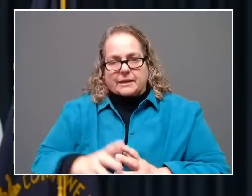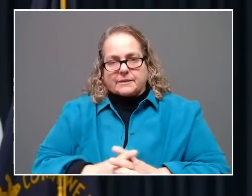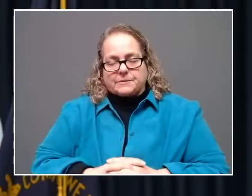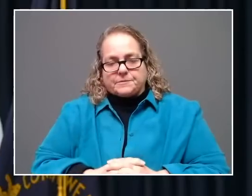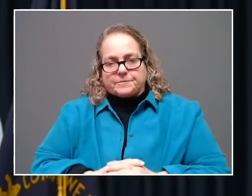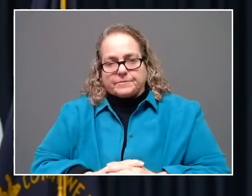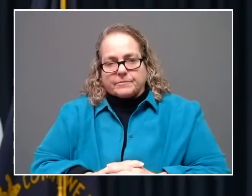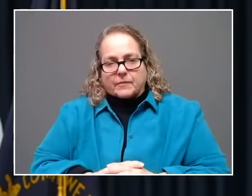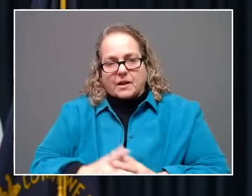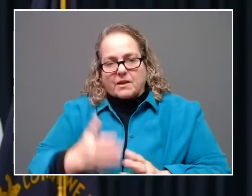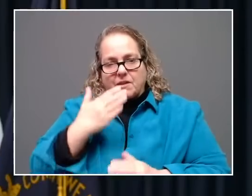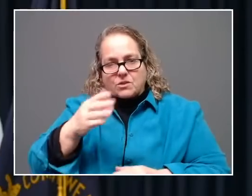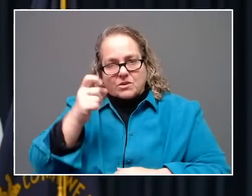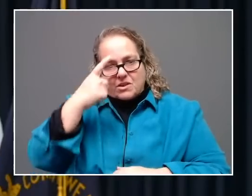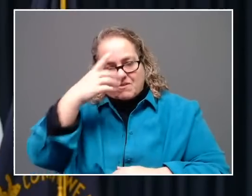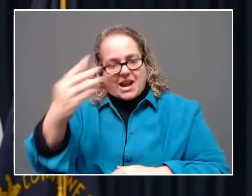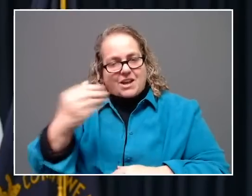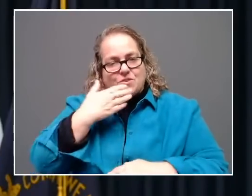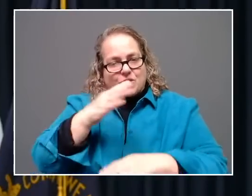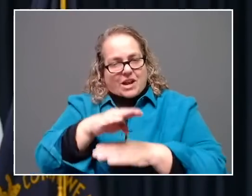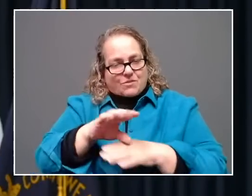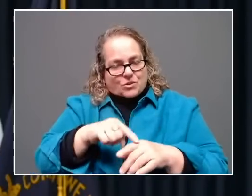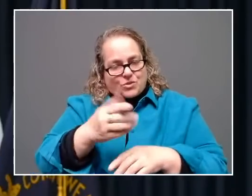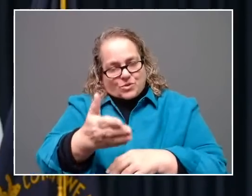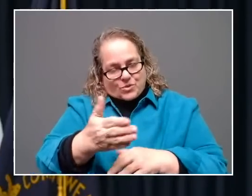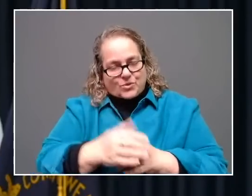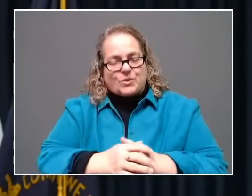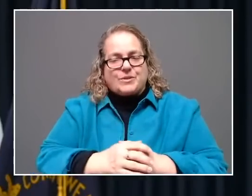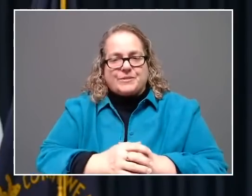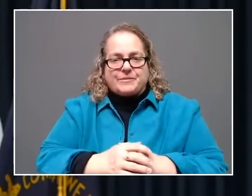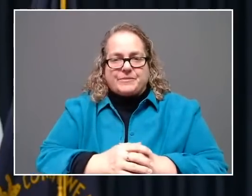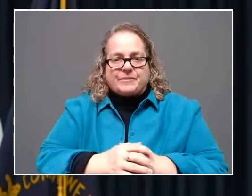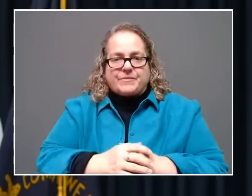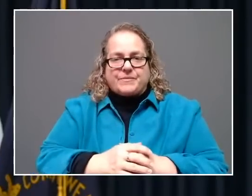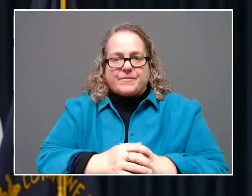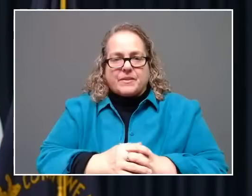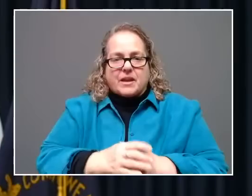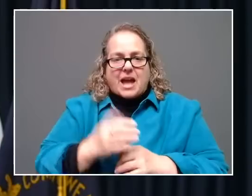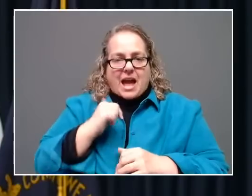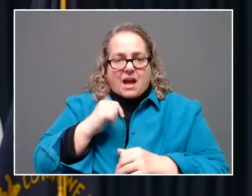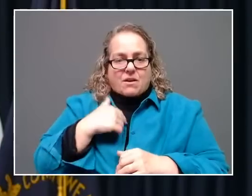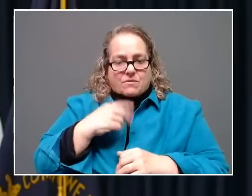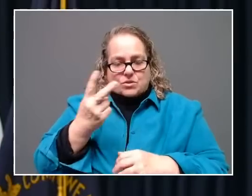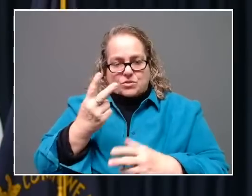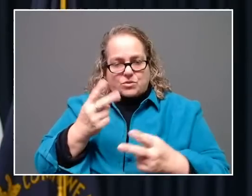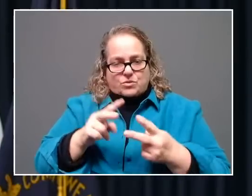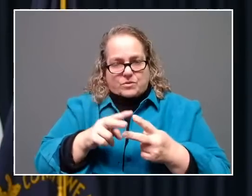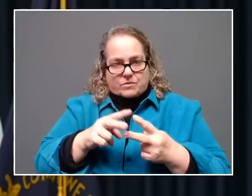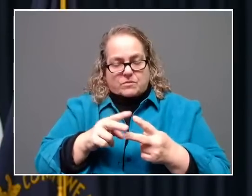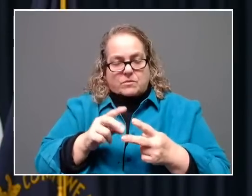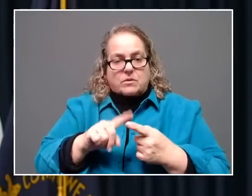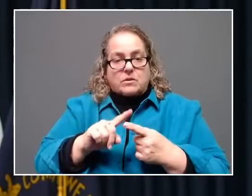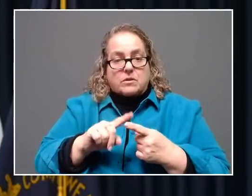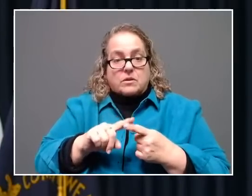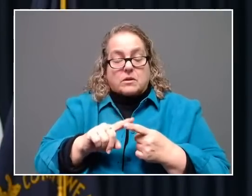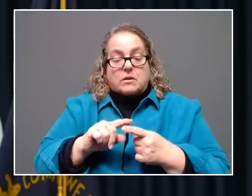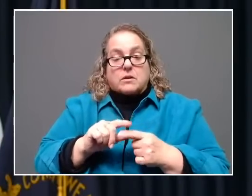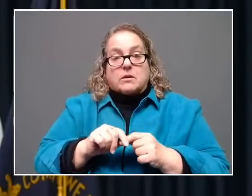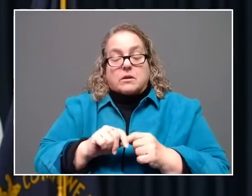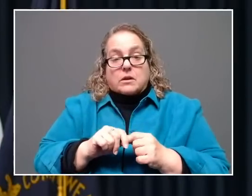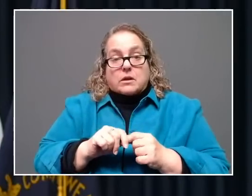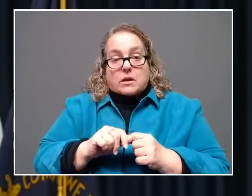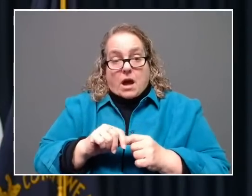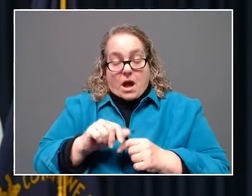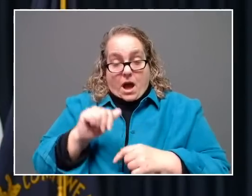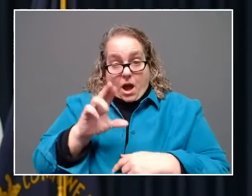Thank you, Governor, and good afternoon to you. I have a two-parter as well. First of all, are we